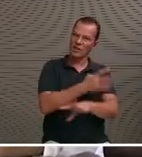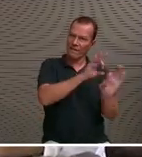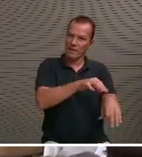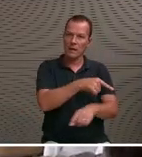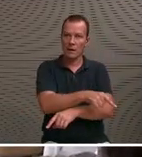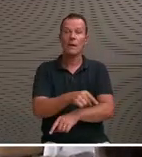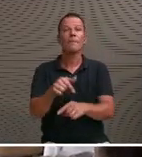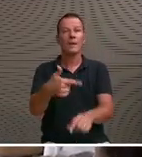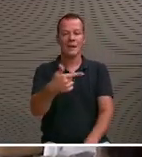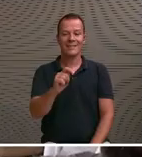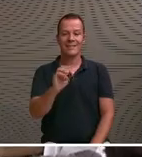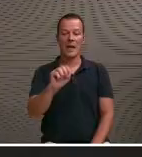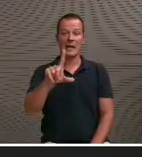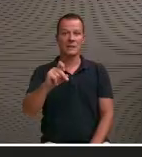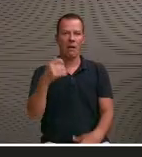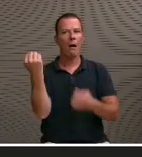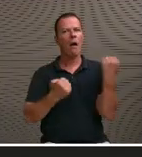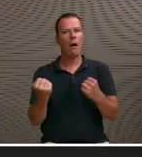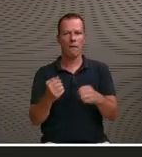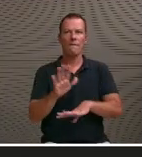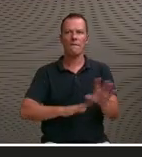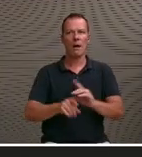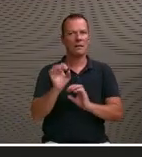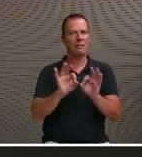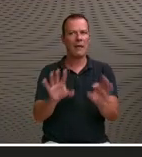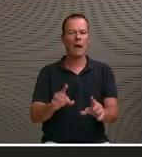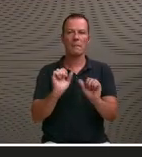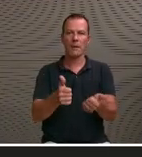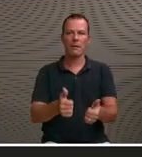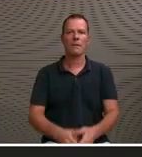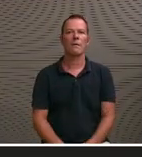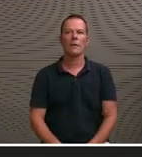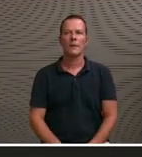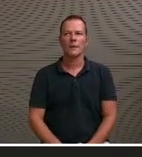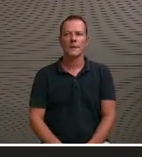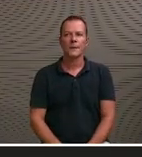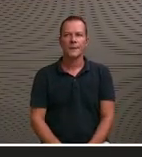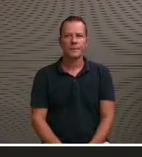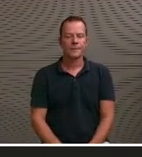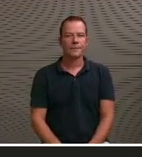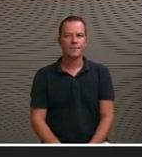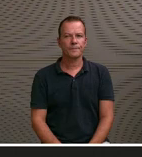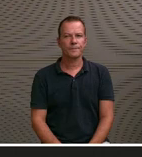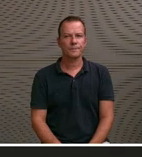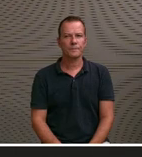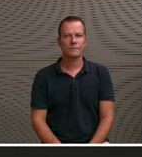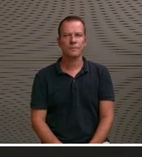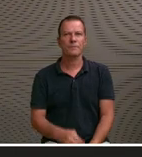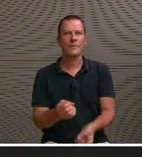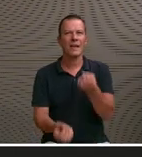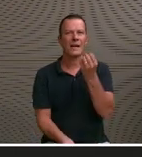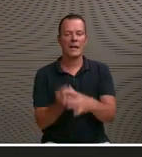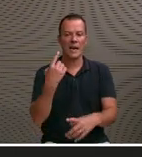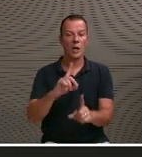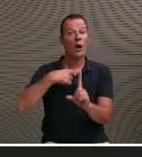doing so effectively. Five, proactively create a sourcing advantage. This is all about saying, in a